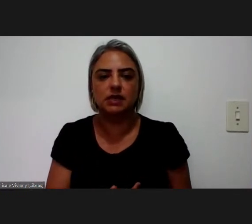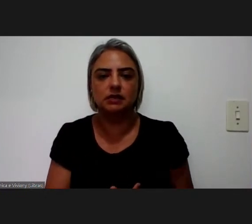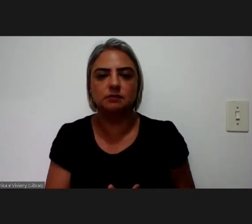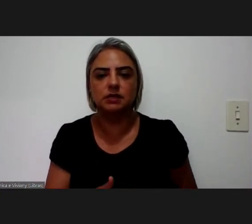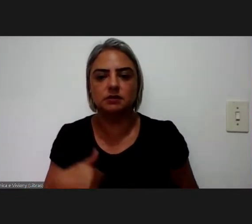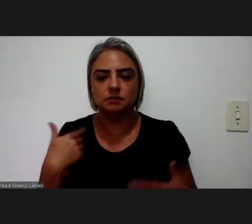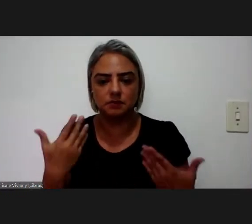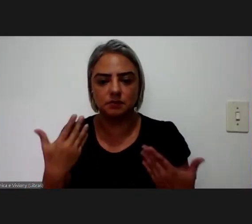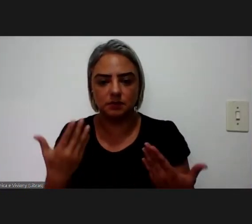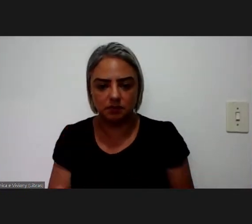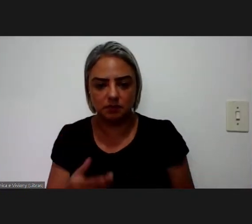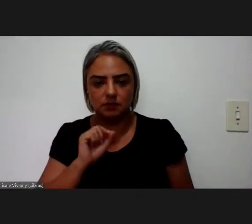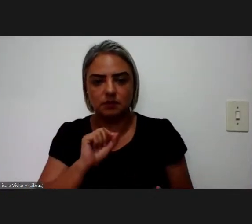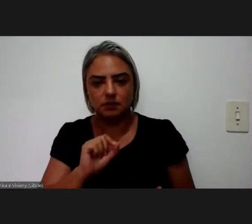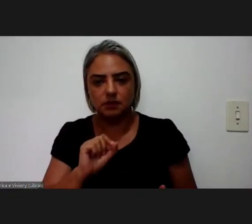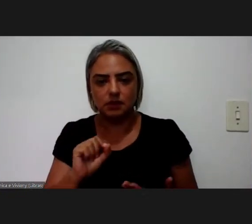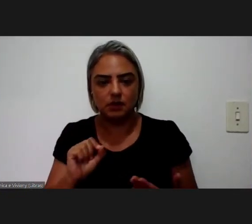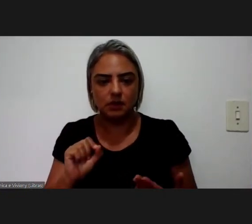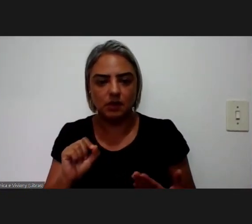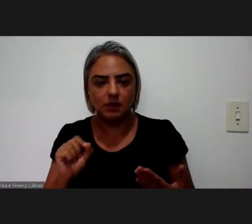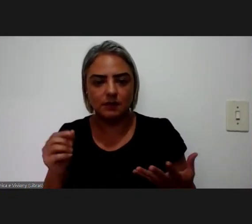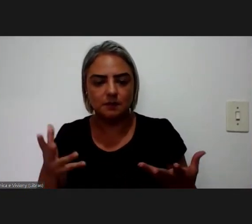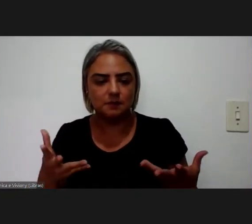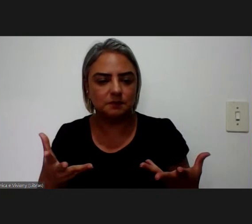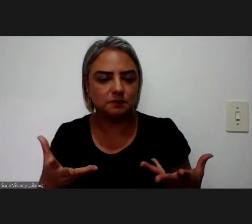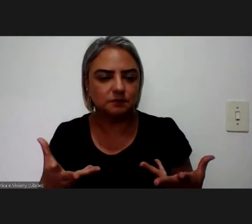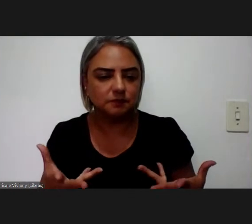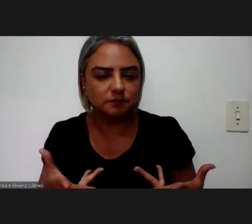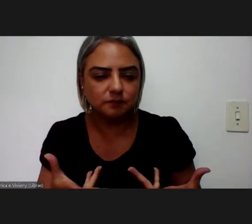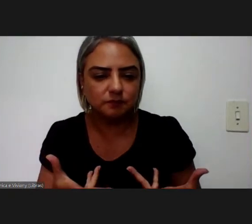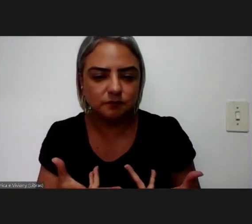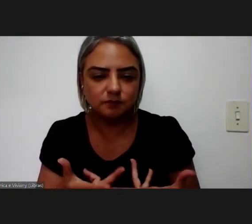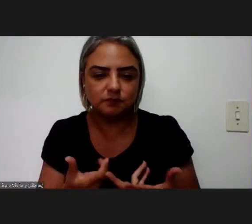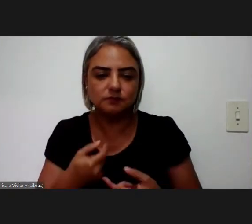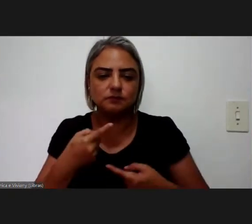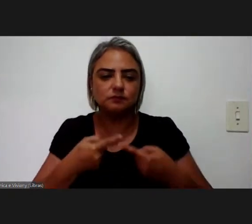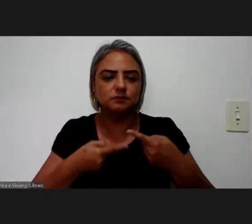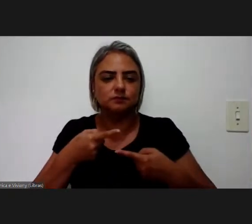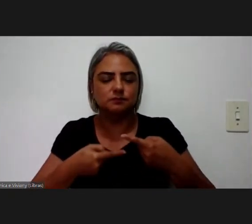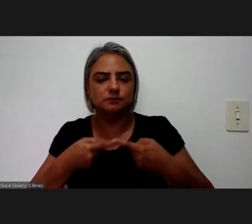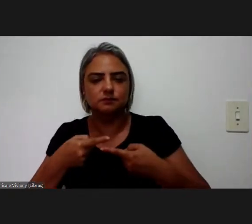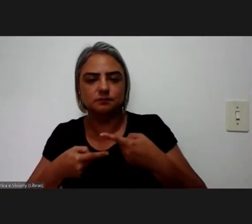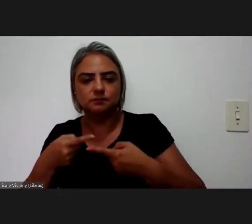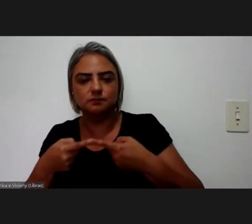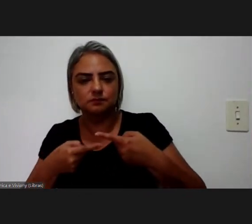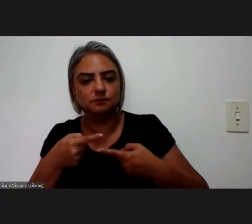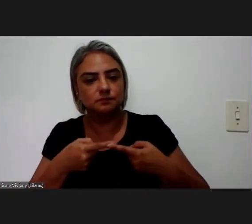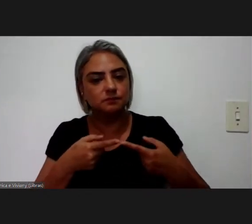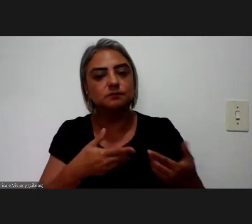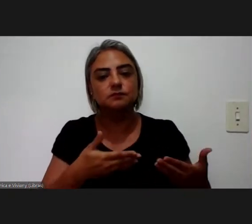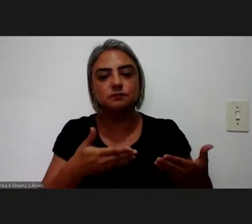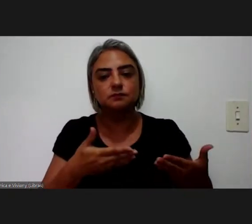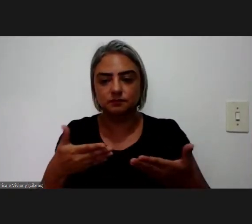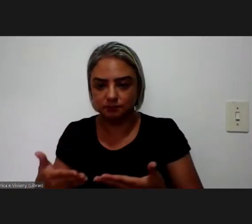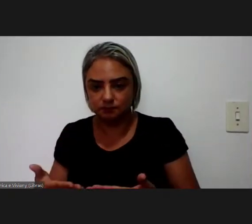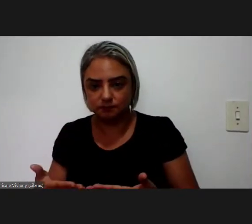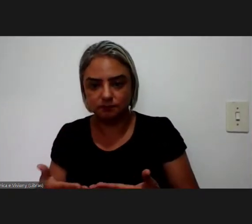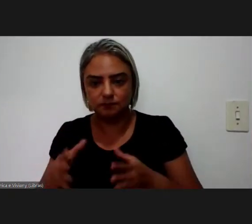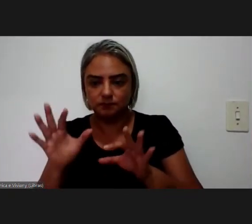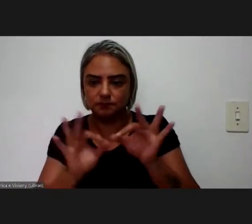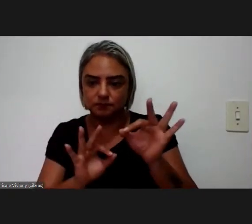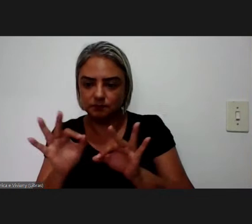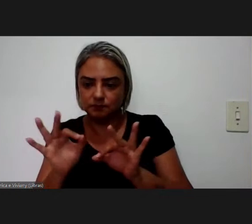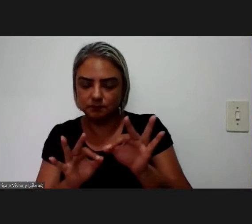this presentation. What's not bad. So we'd like to thank you for this